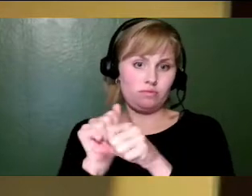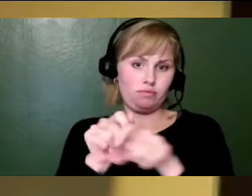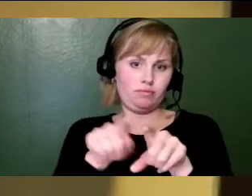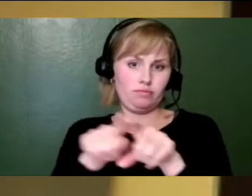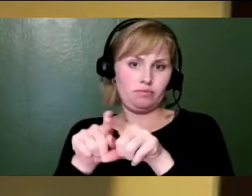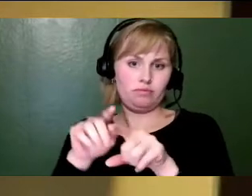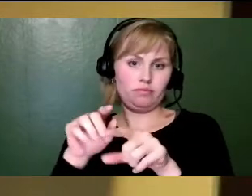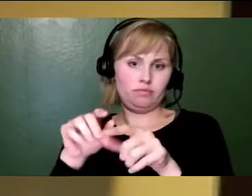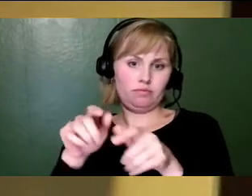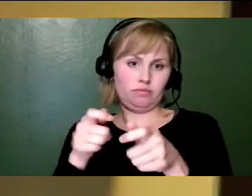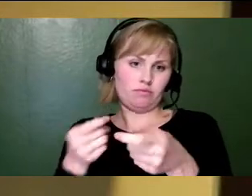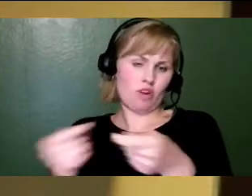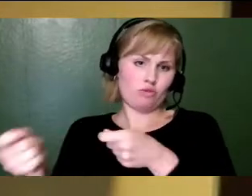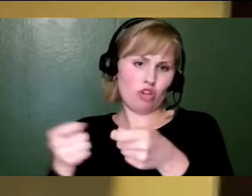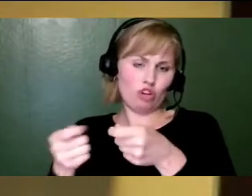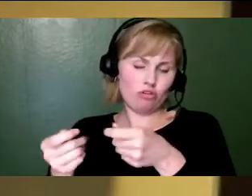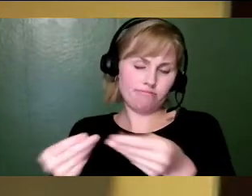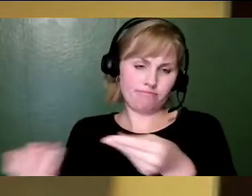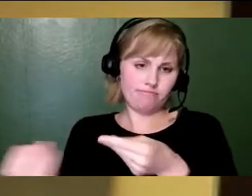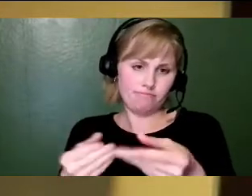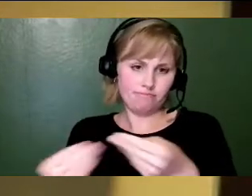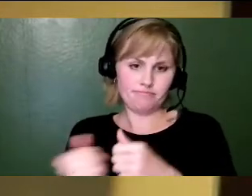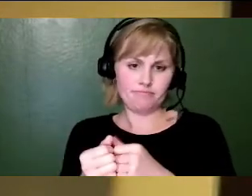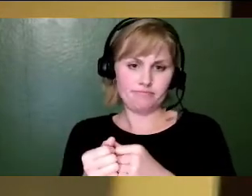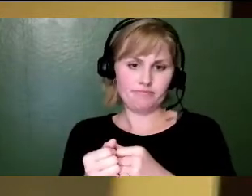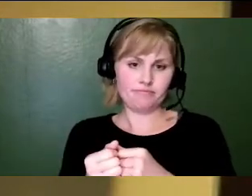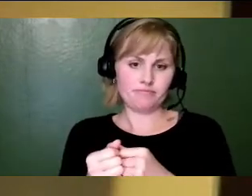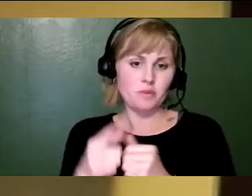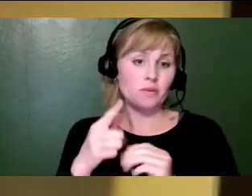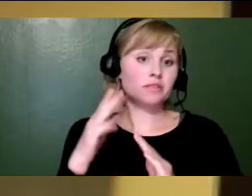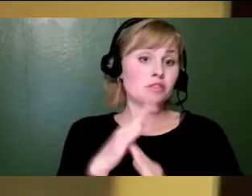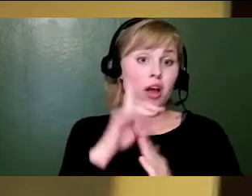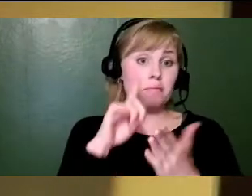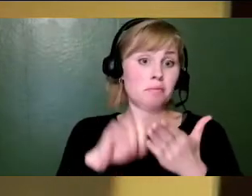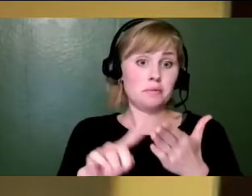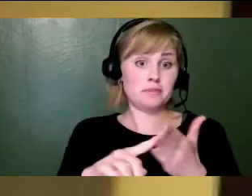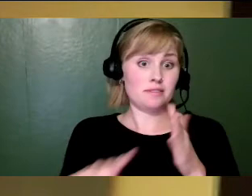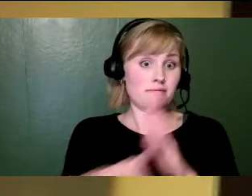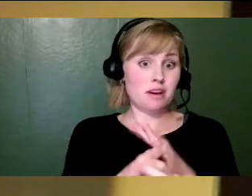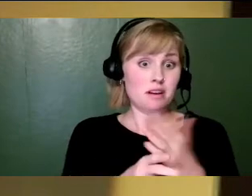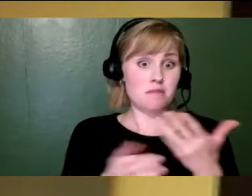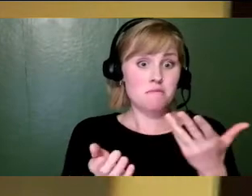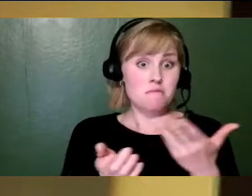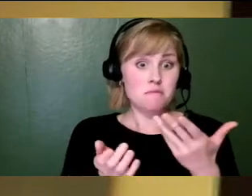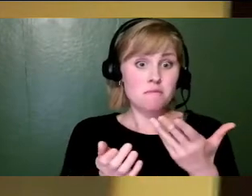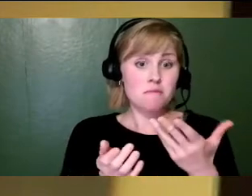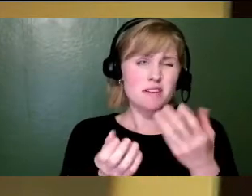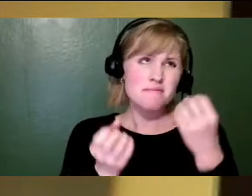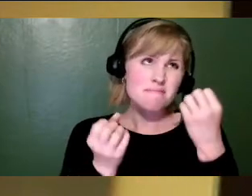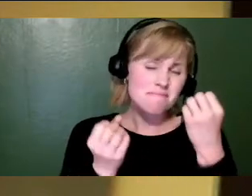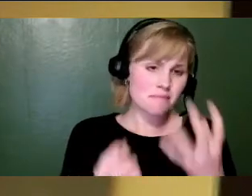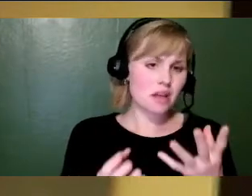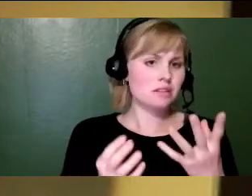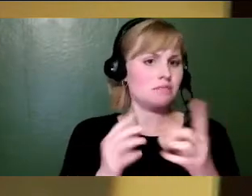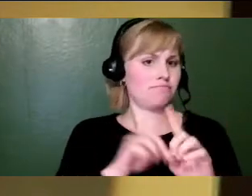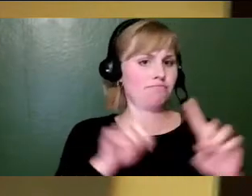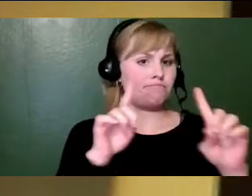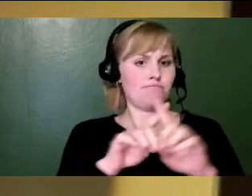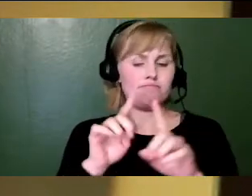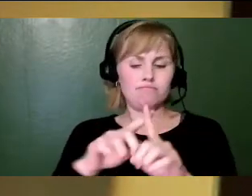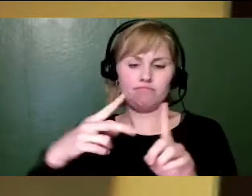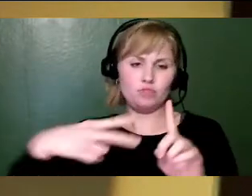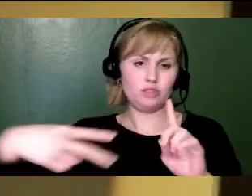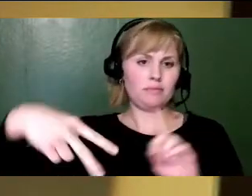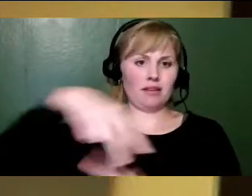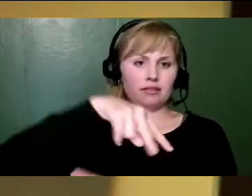But perhaps our most noteworthy finding so far is just how much variety of perspectives remains, even within a single